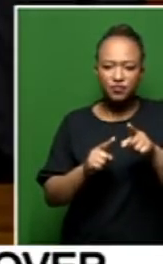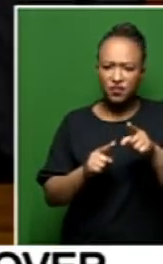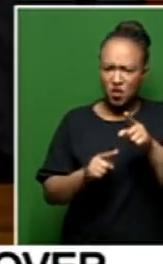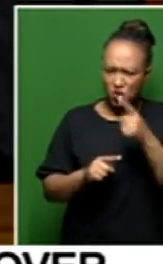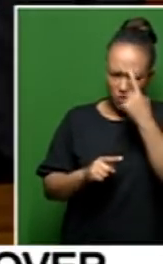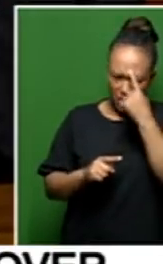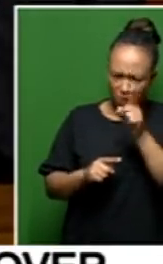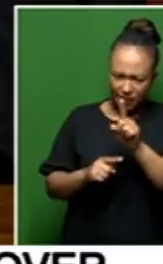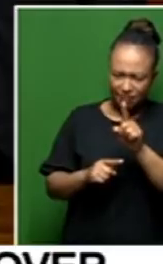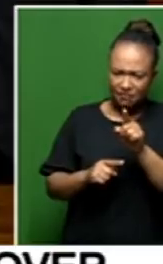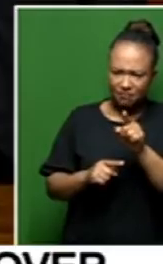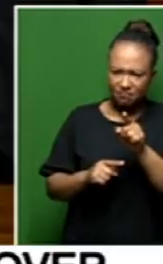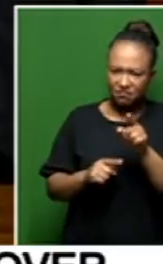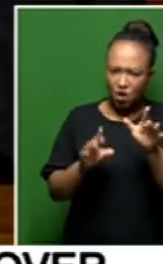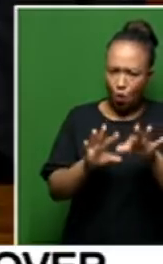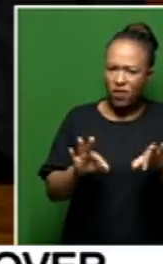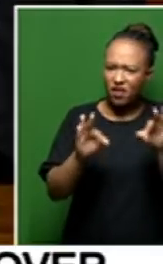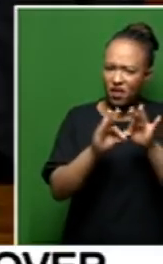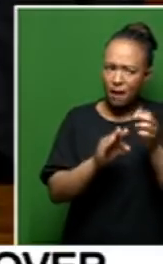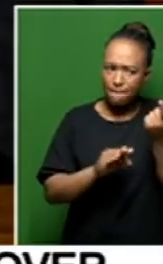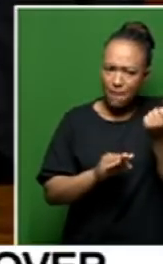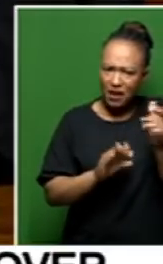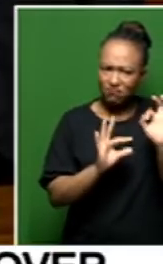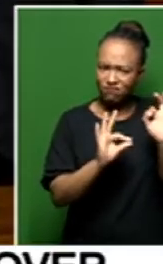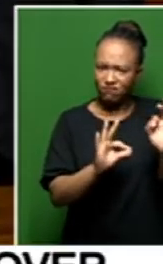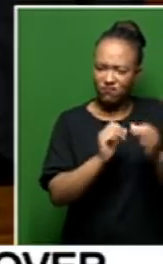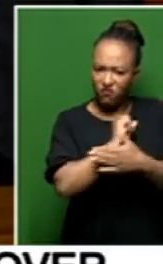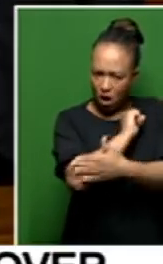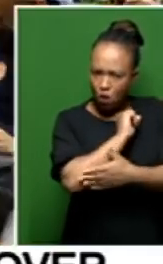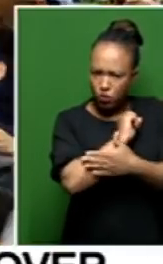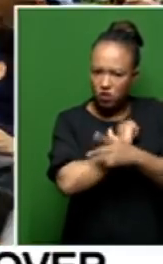do you think that it's been worth it and value for money for the country?